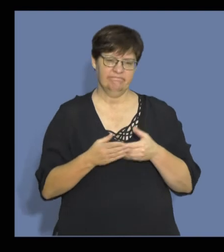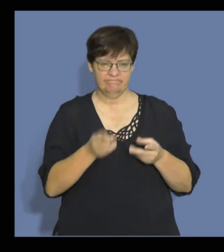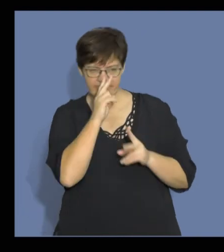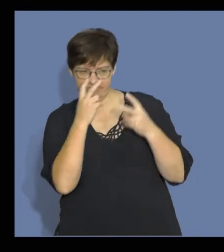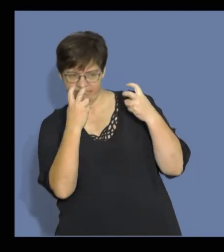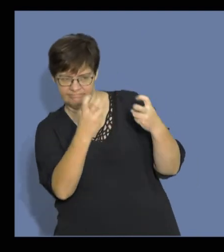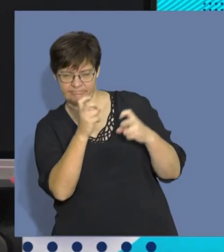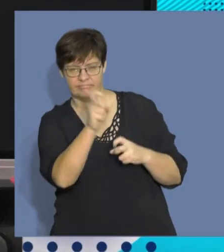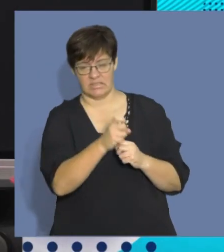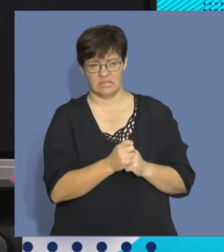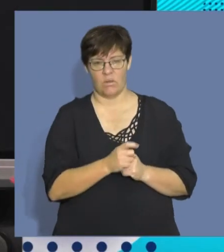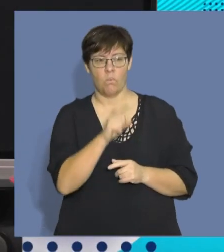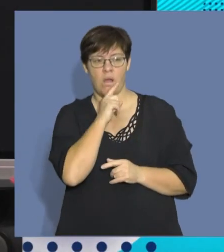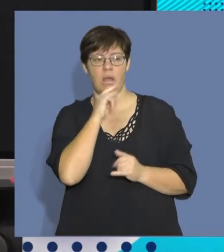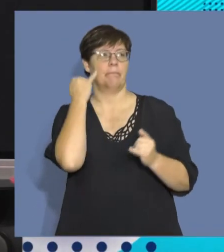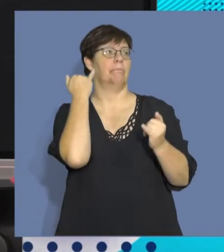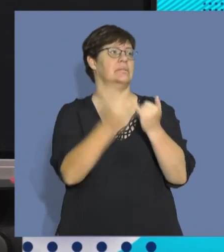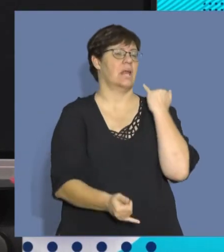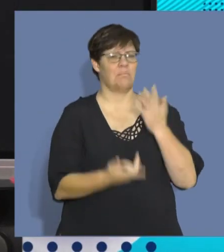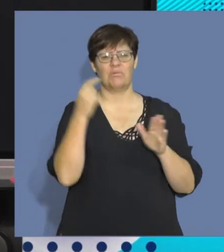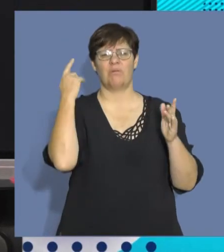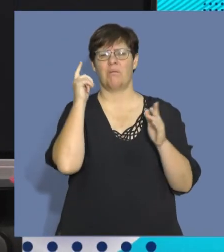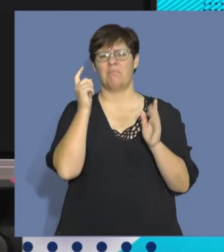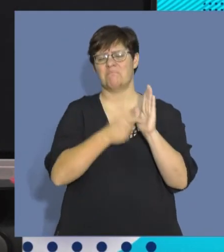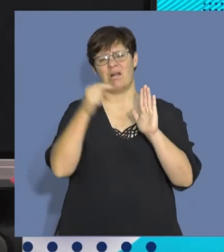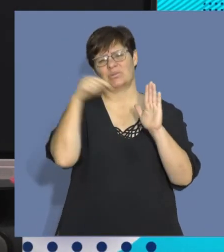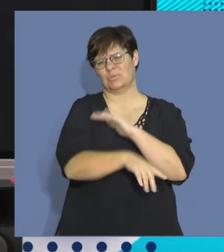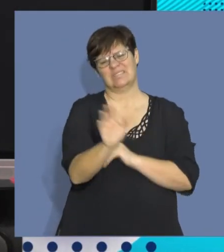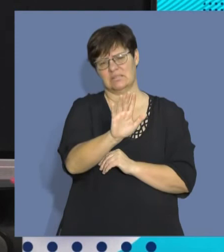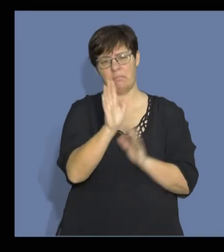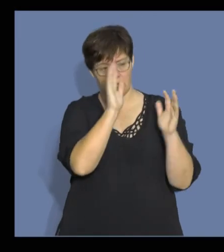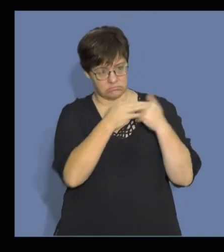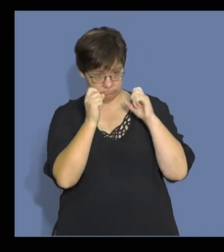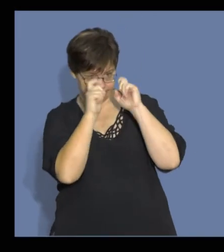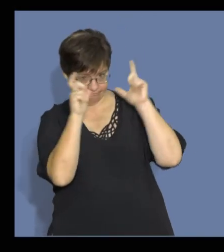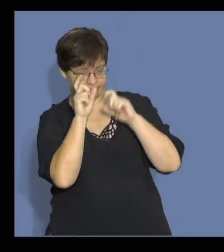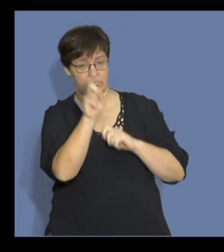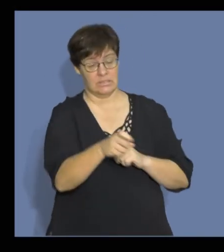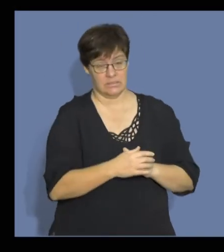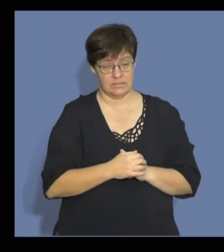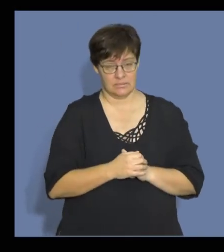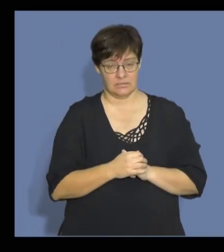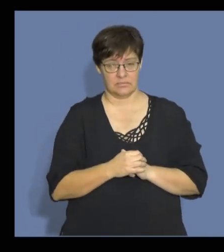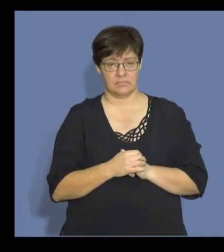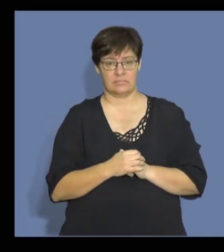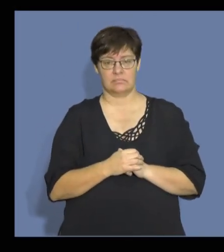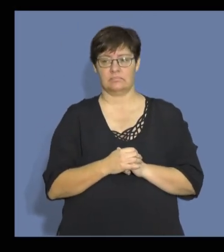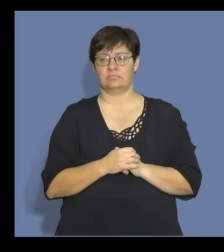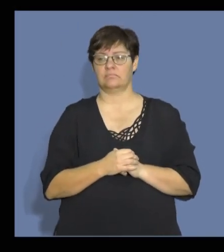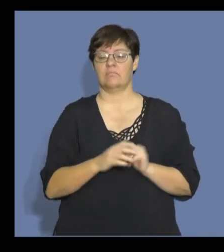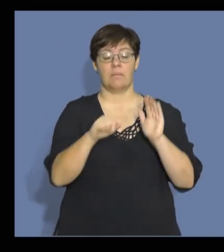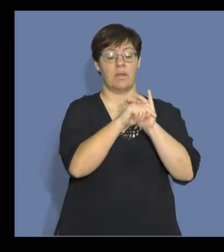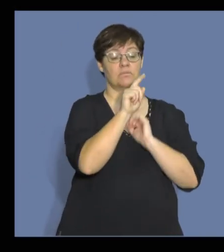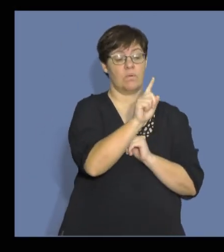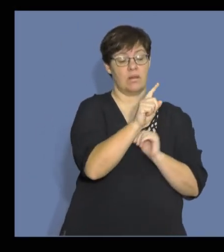right, because there's so much room for a careless mistake to just slip in here. So let's make sure we get this right. And so -1